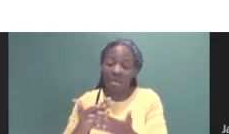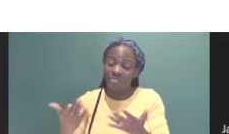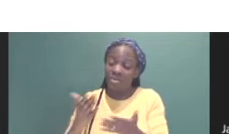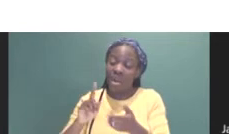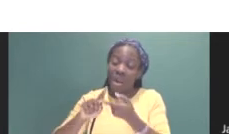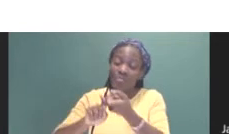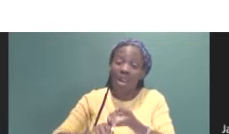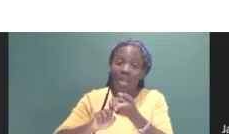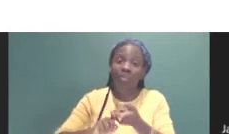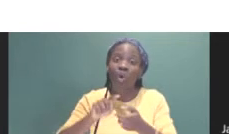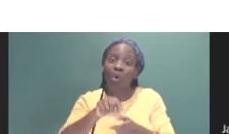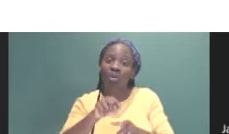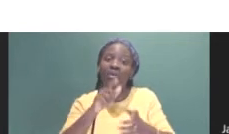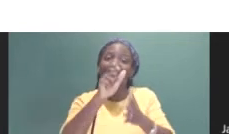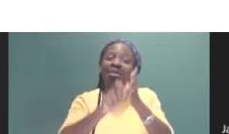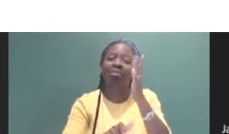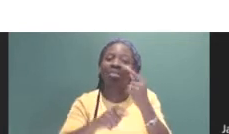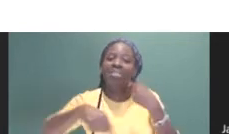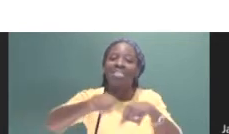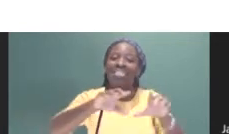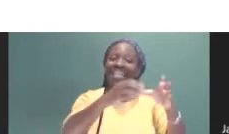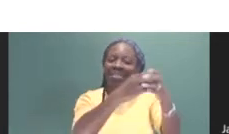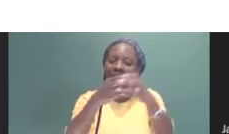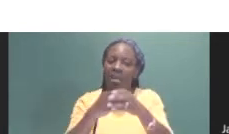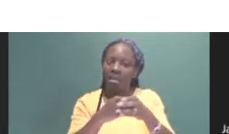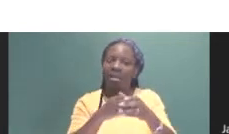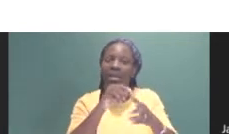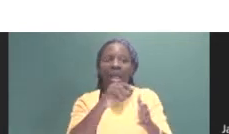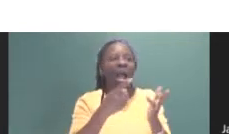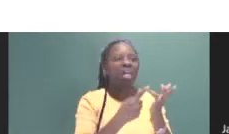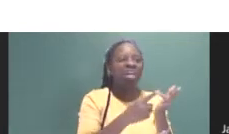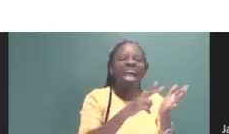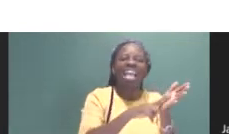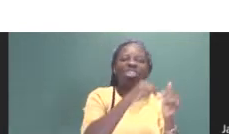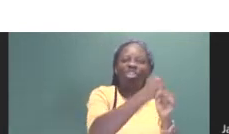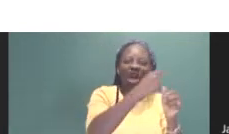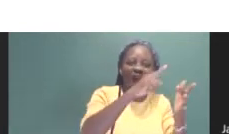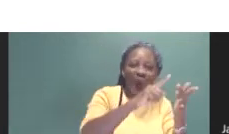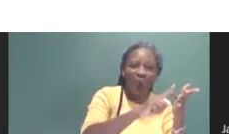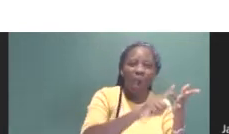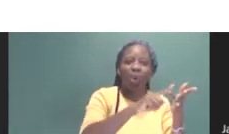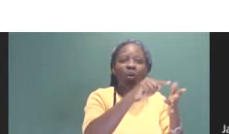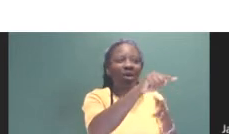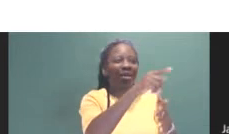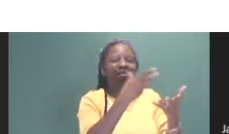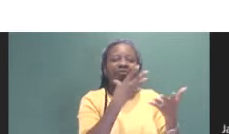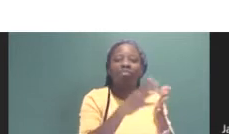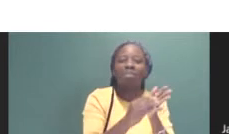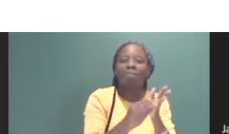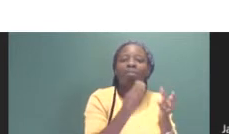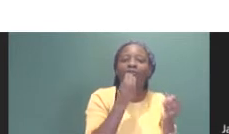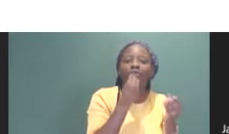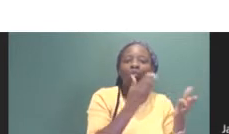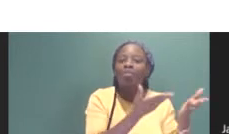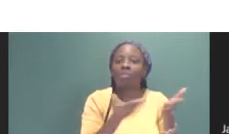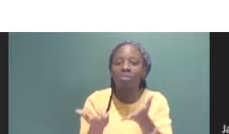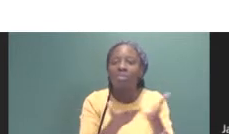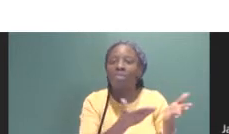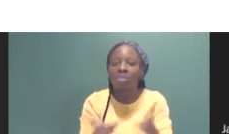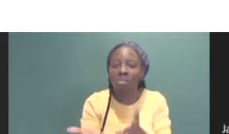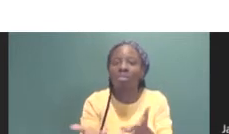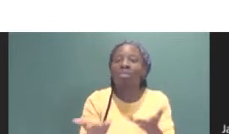disability sector, and also other NGOs such as those providing food relief.